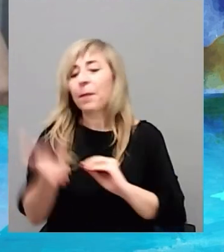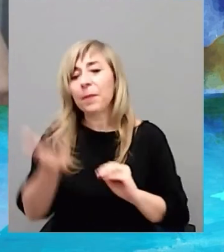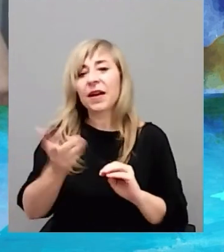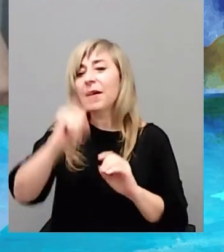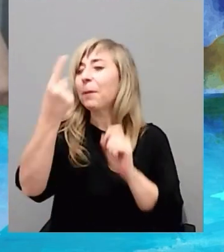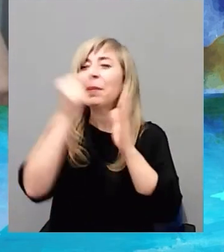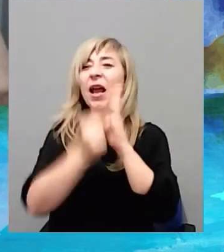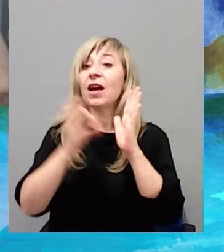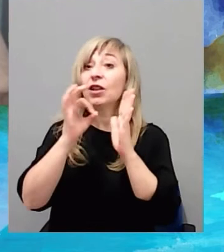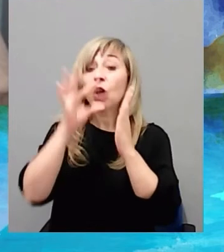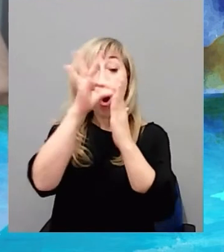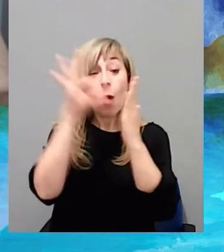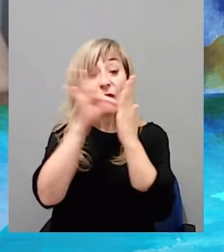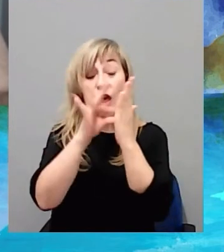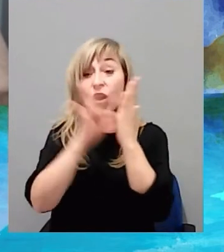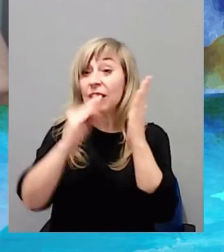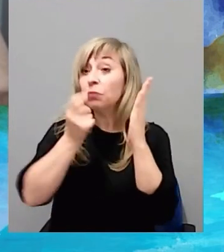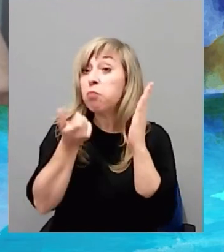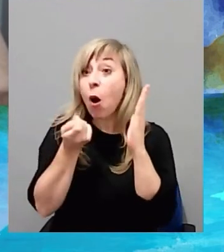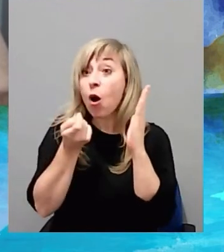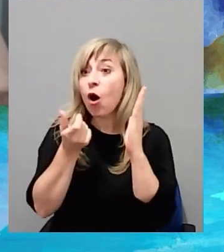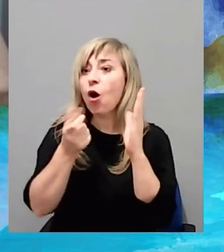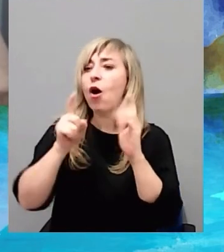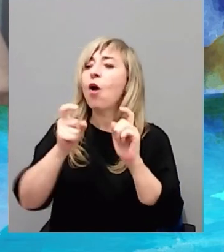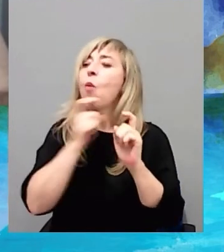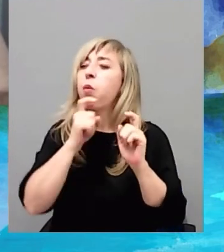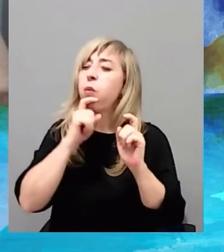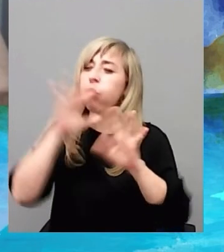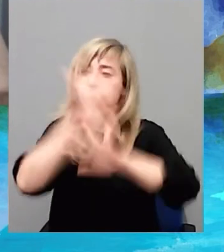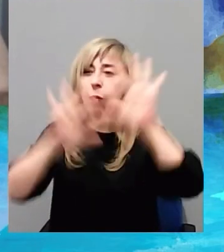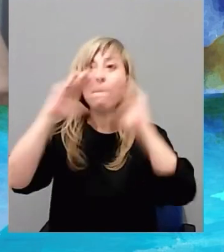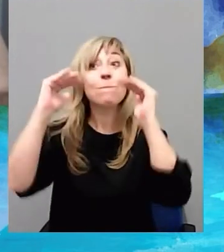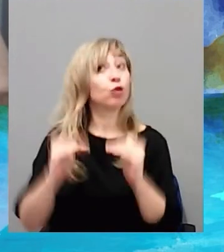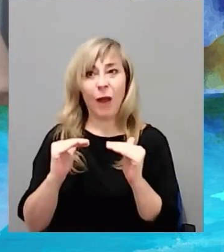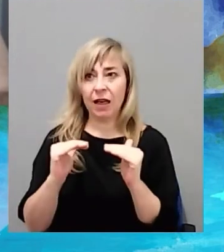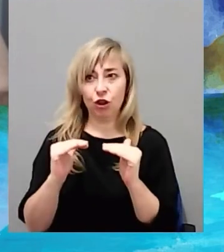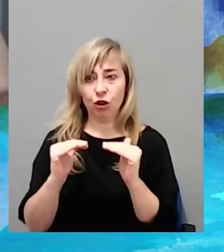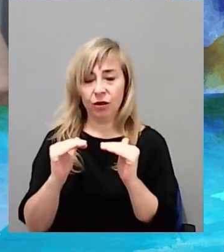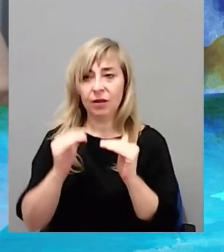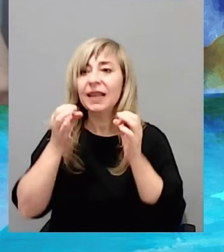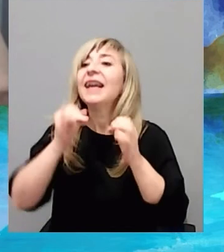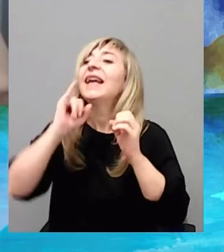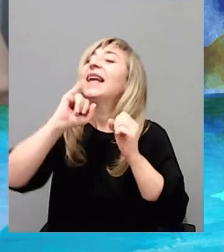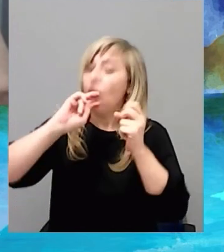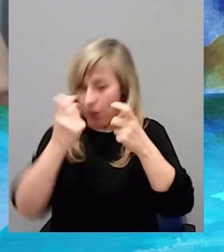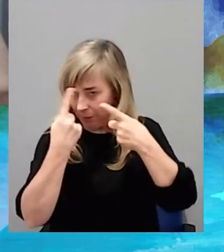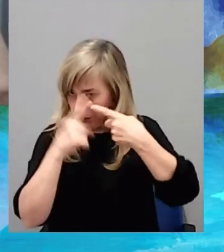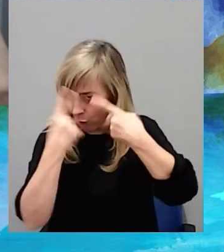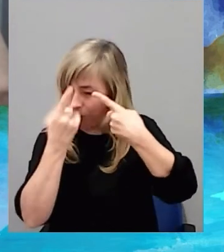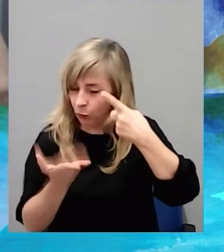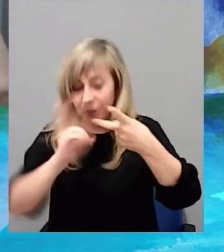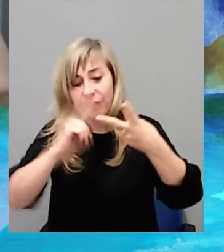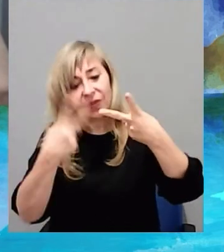of the fewer options, fewer complications, and the other premise is always striking a